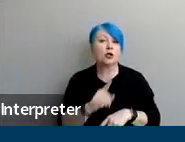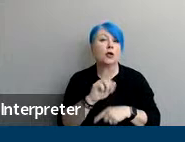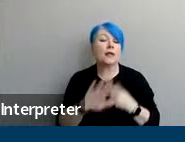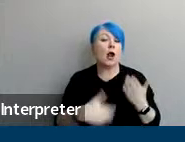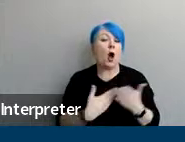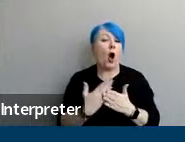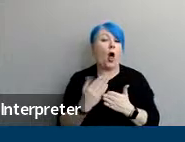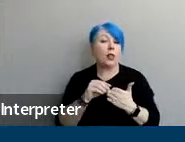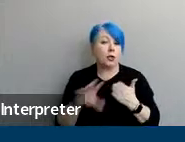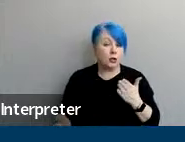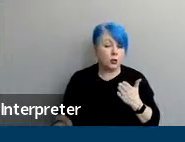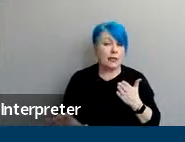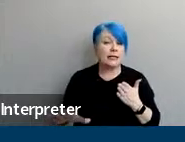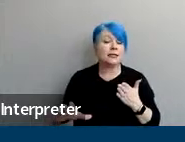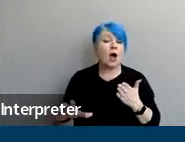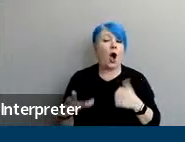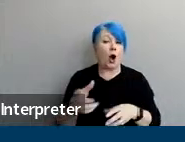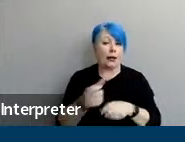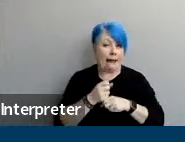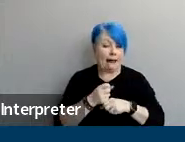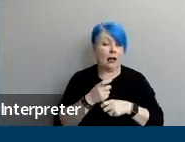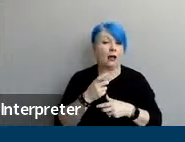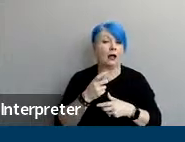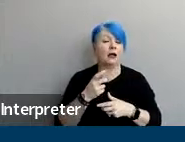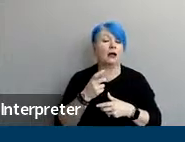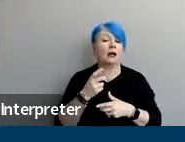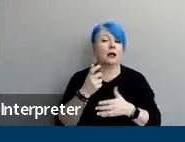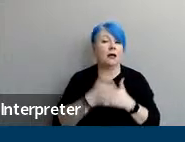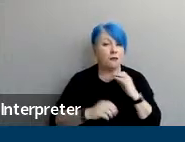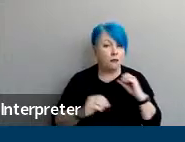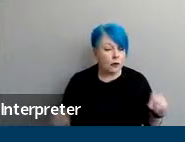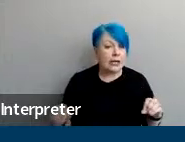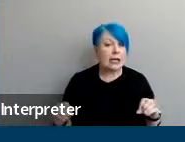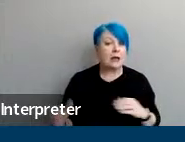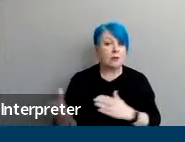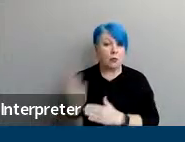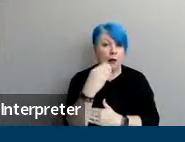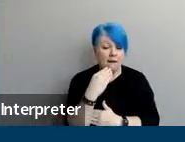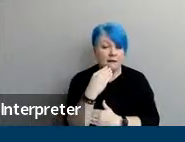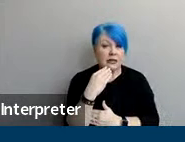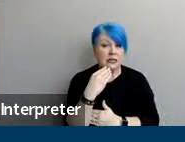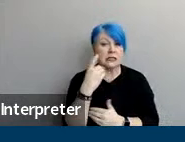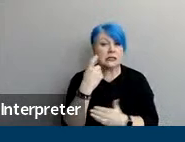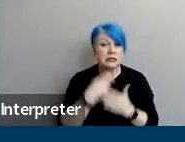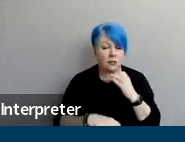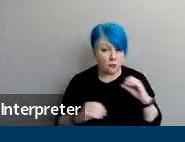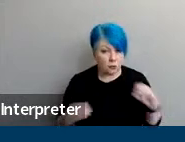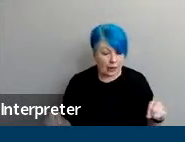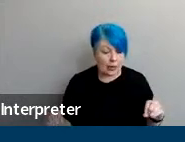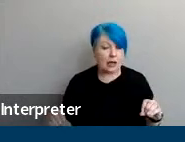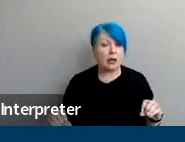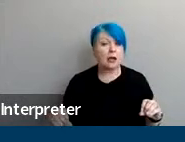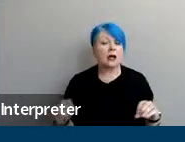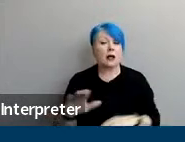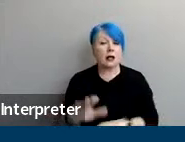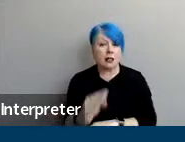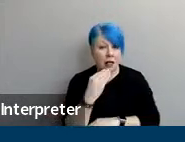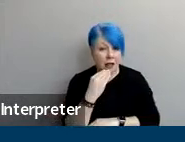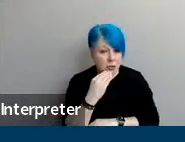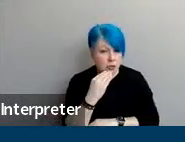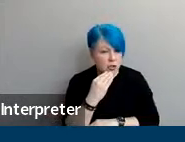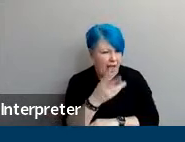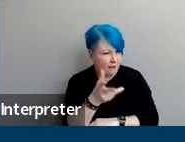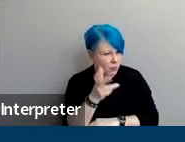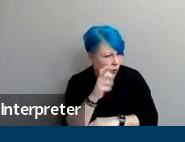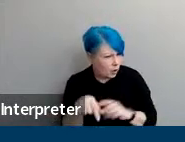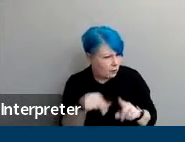free breakfast and lunch. Have you heard anything about this? Is this going to happen? I've not heard an update coming out of